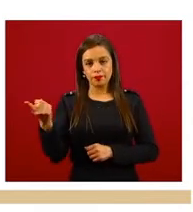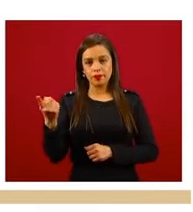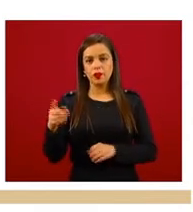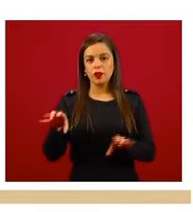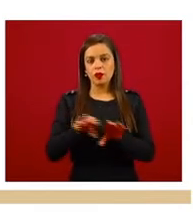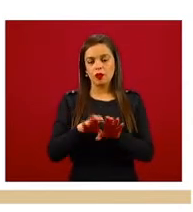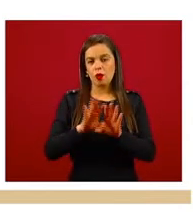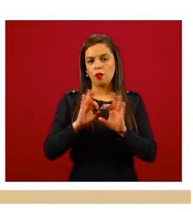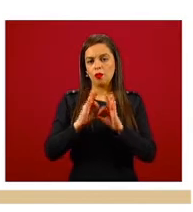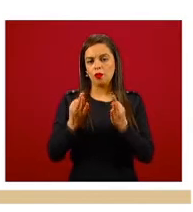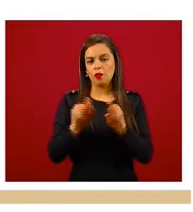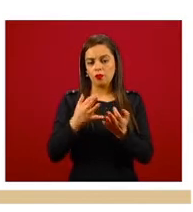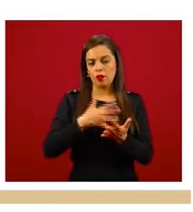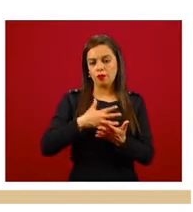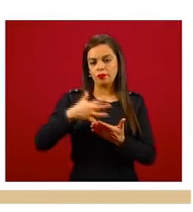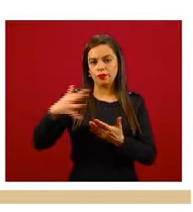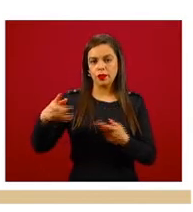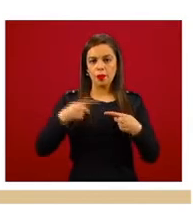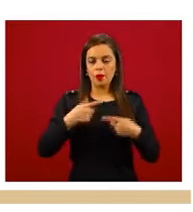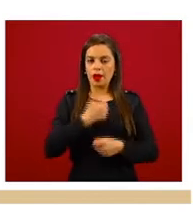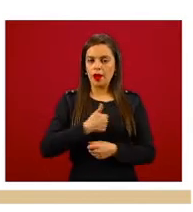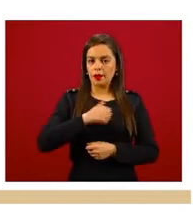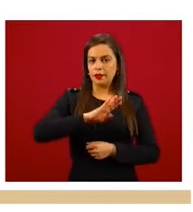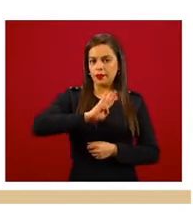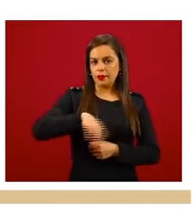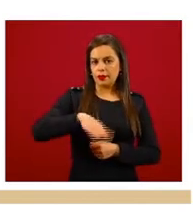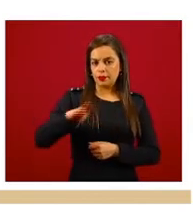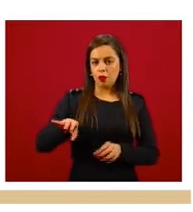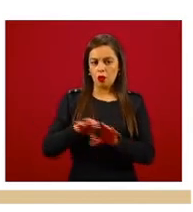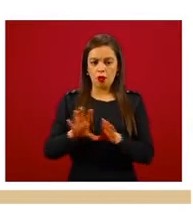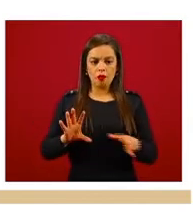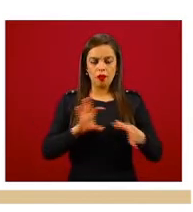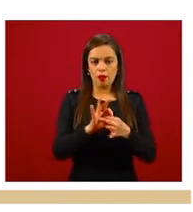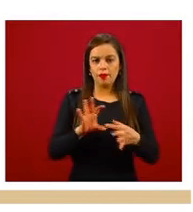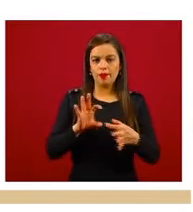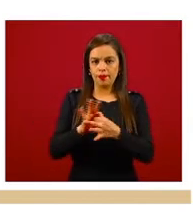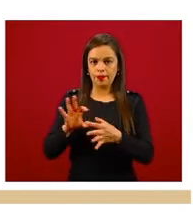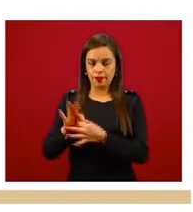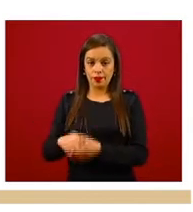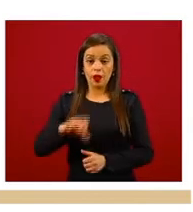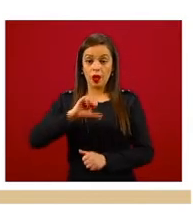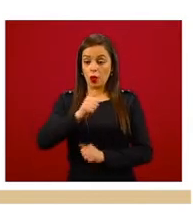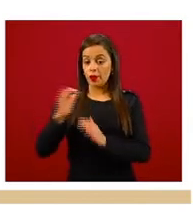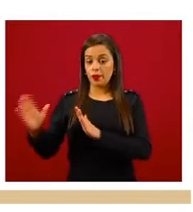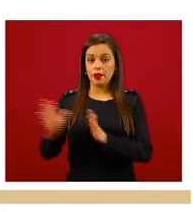will show the ratio on it on the people who passed away later on.